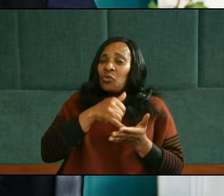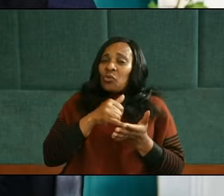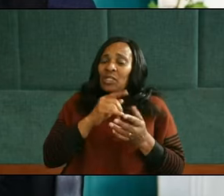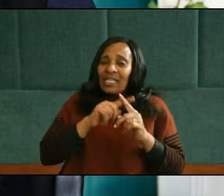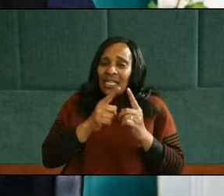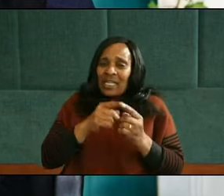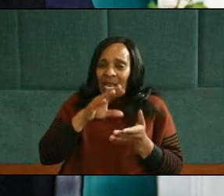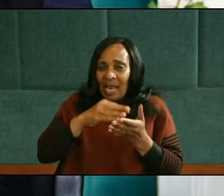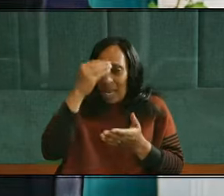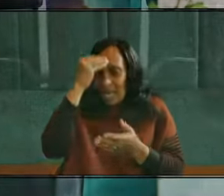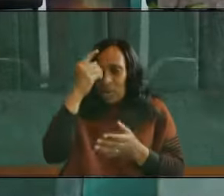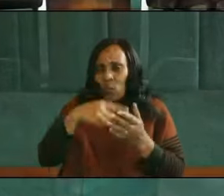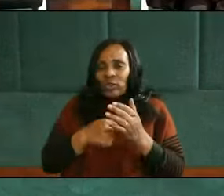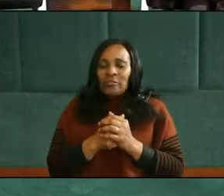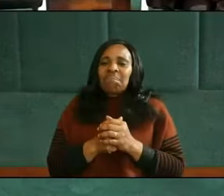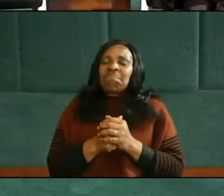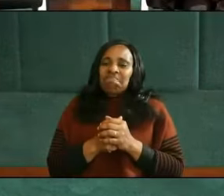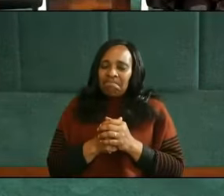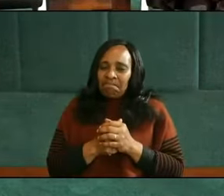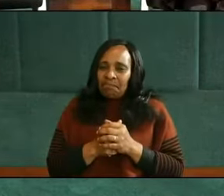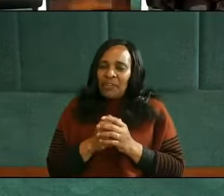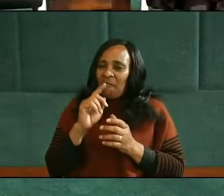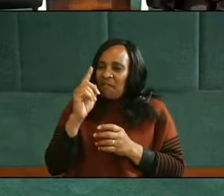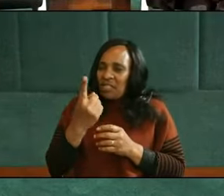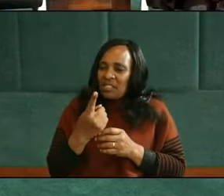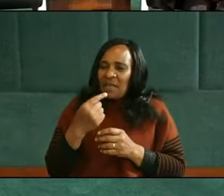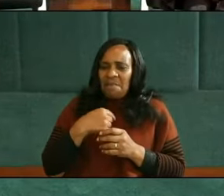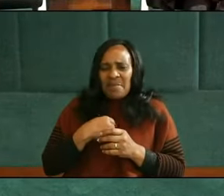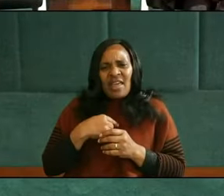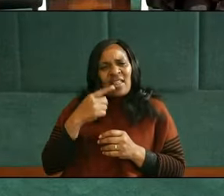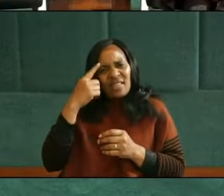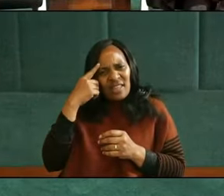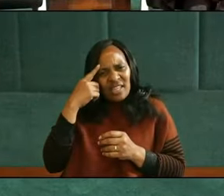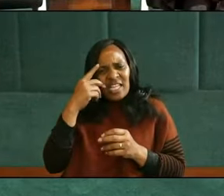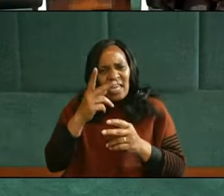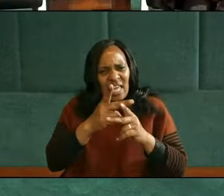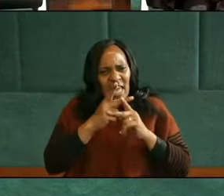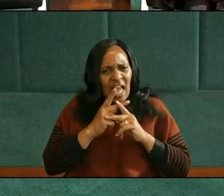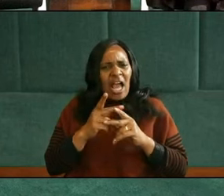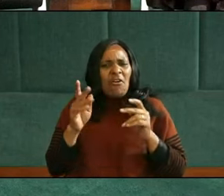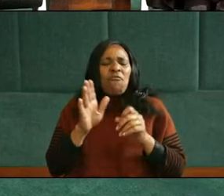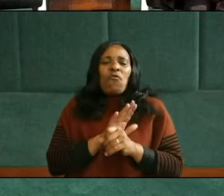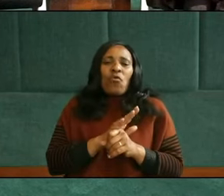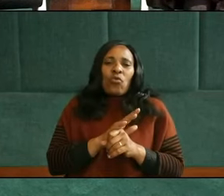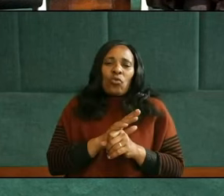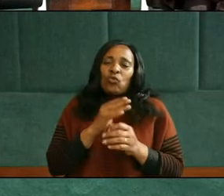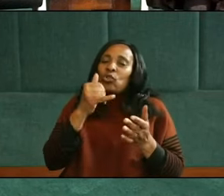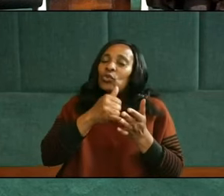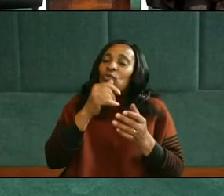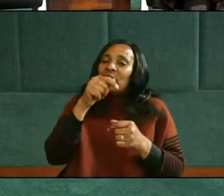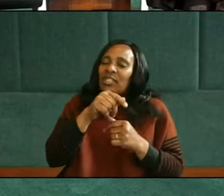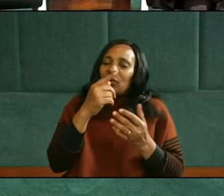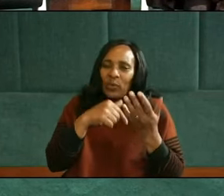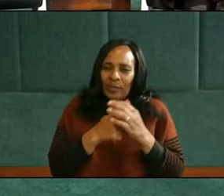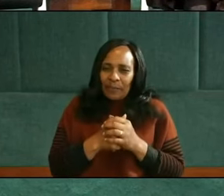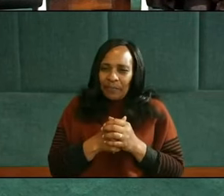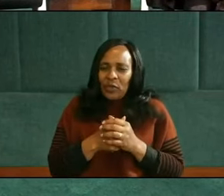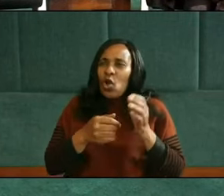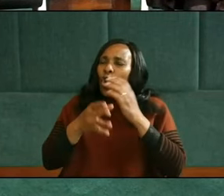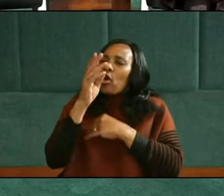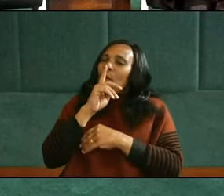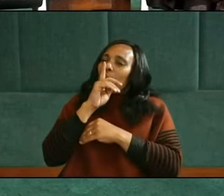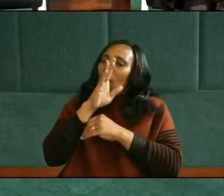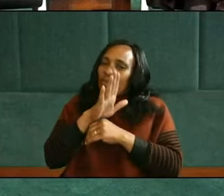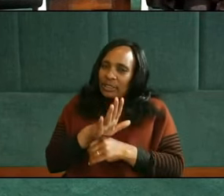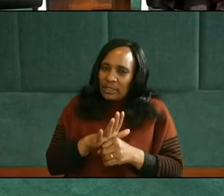them? Well, first of all, I think why they were so careful to include this is because God